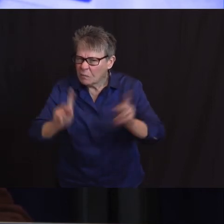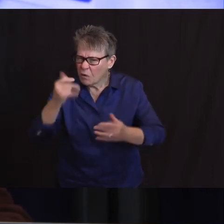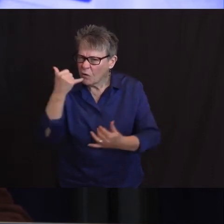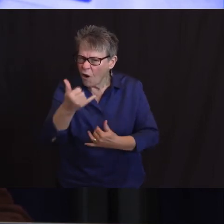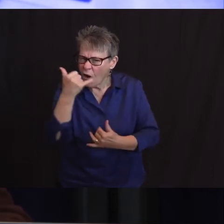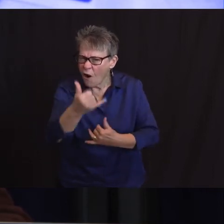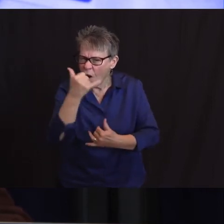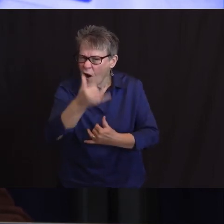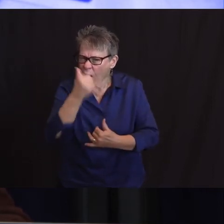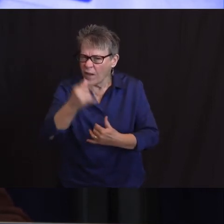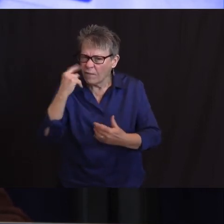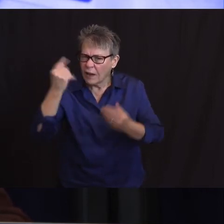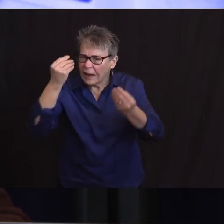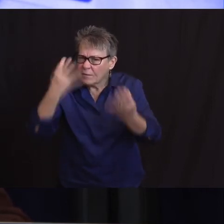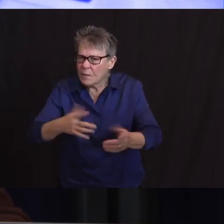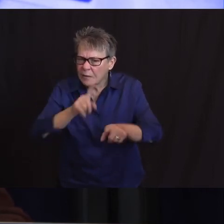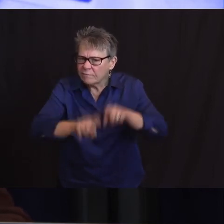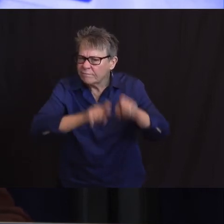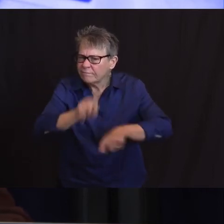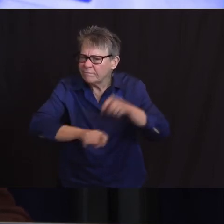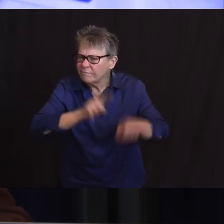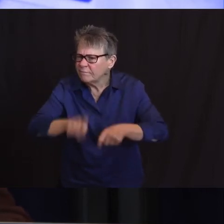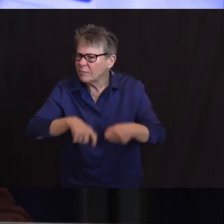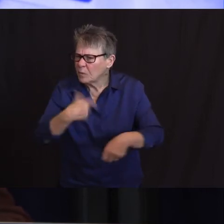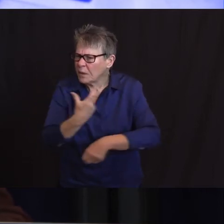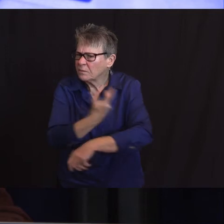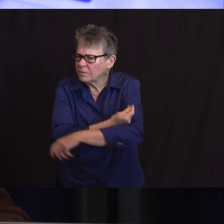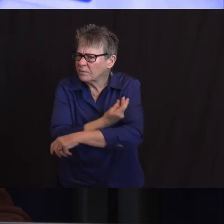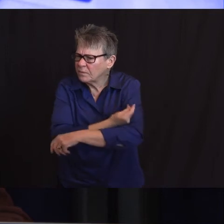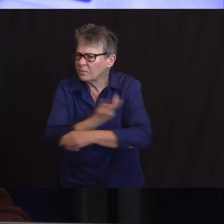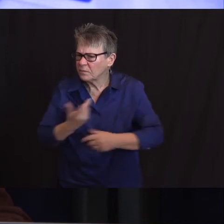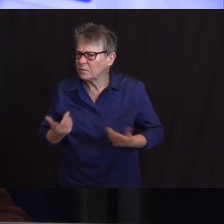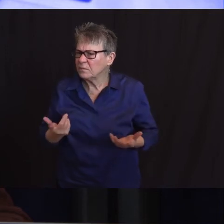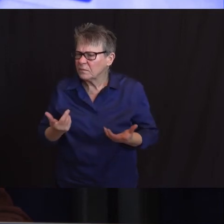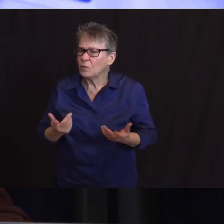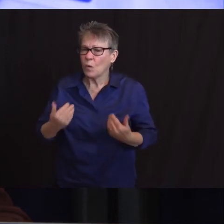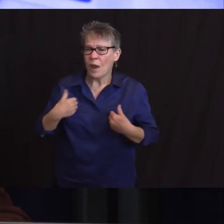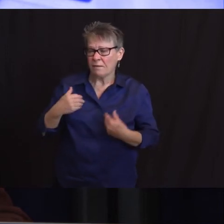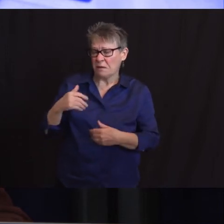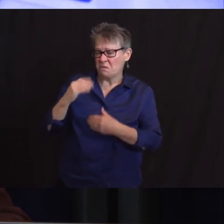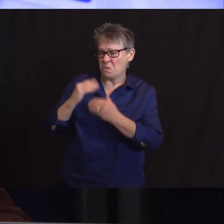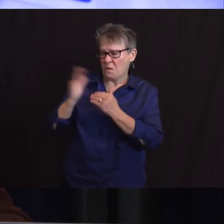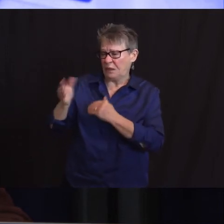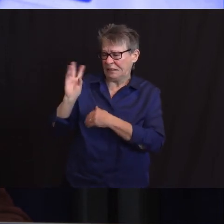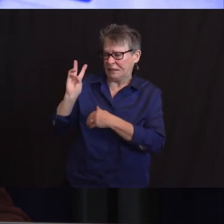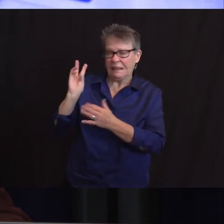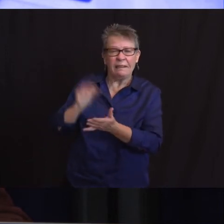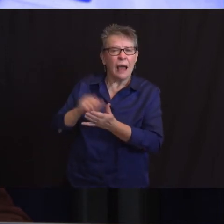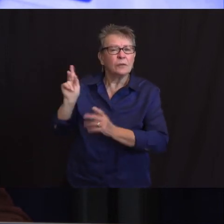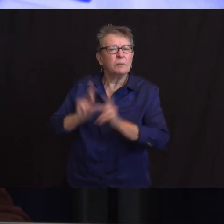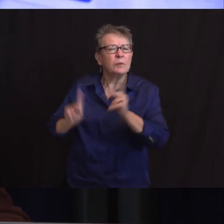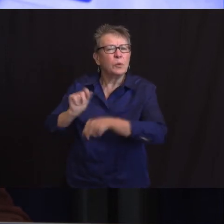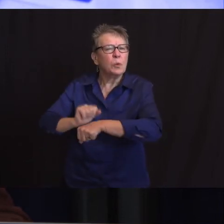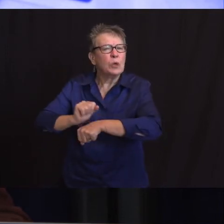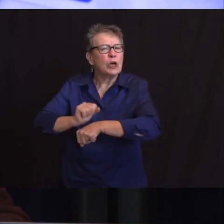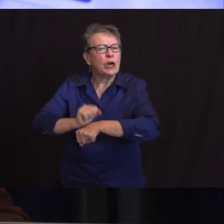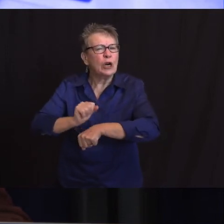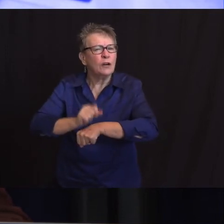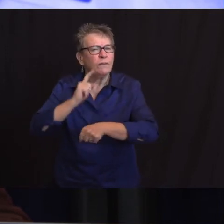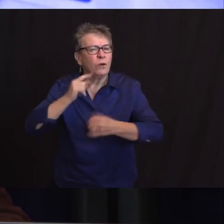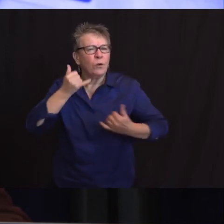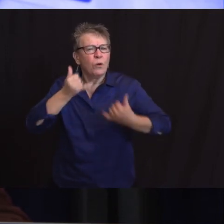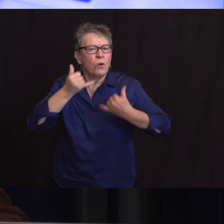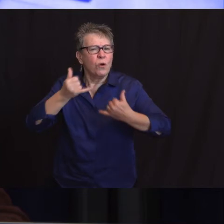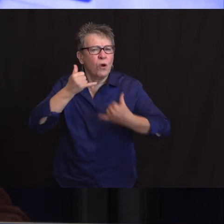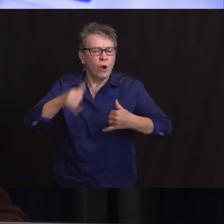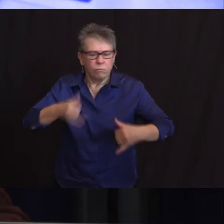than 6,000 people and scheduled more than 600 vaccination appointments. This